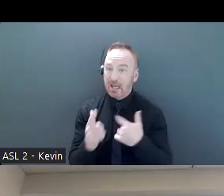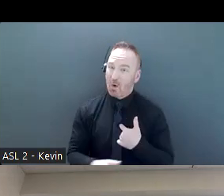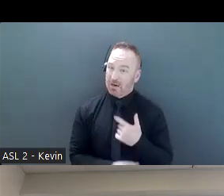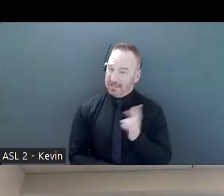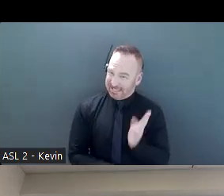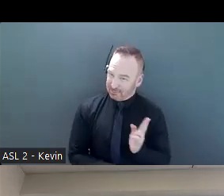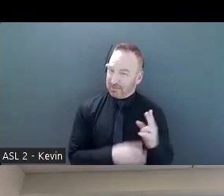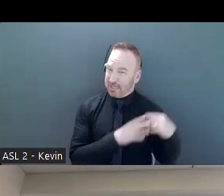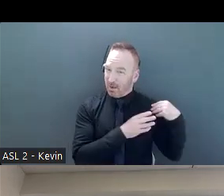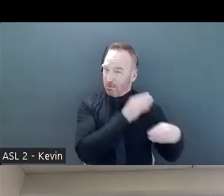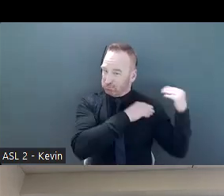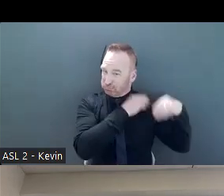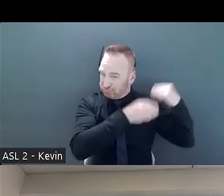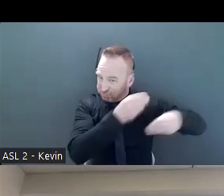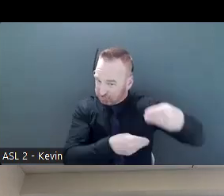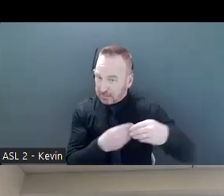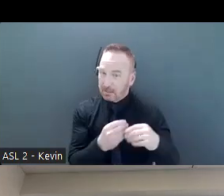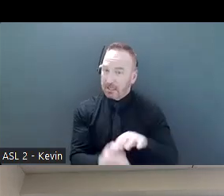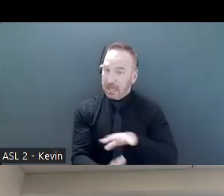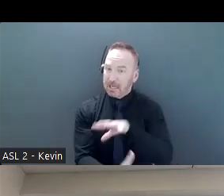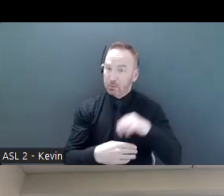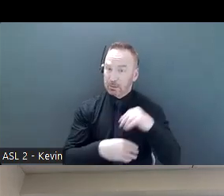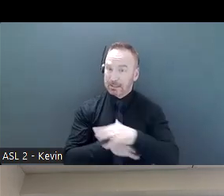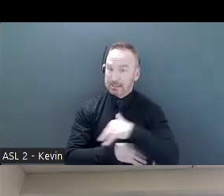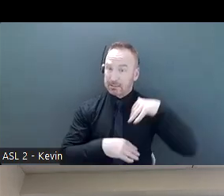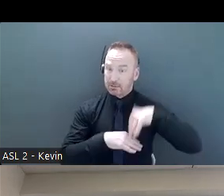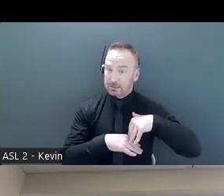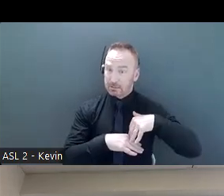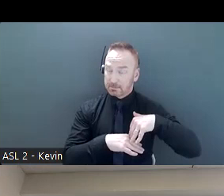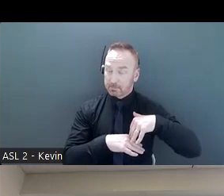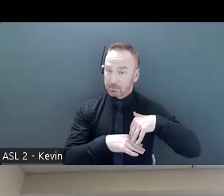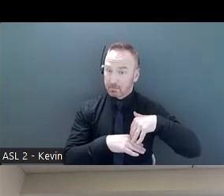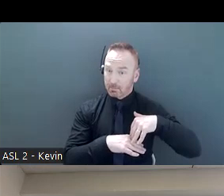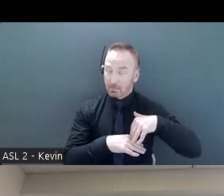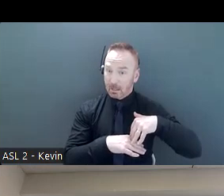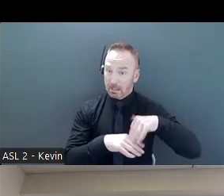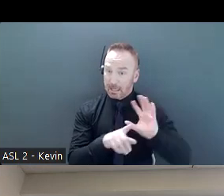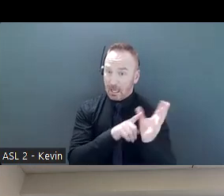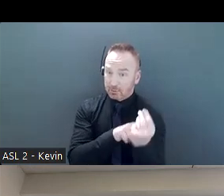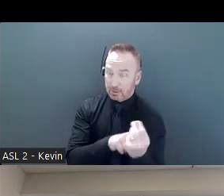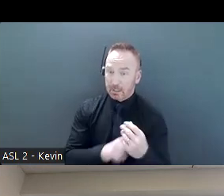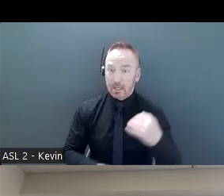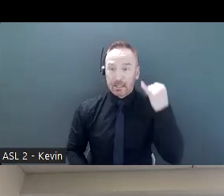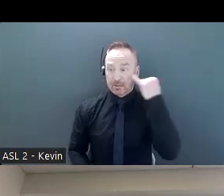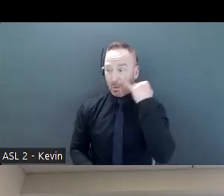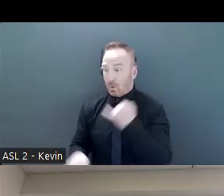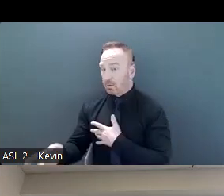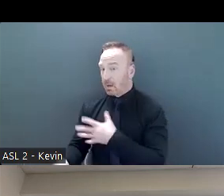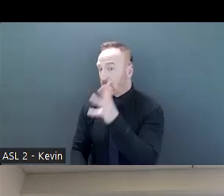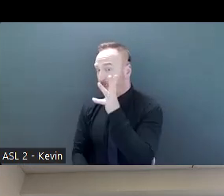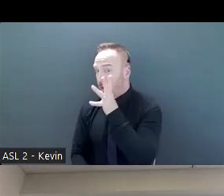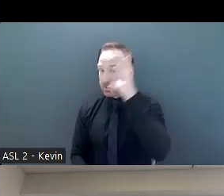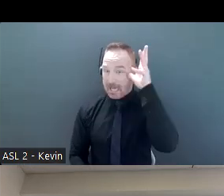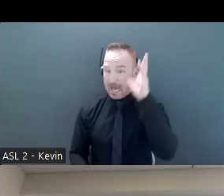heritage. This is a great one when the two parents are of a different heritage and one of them has passed away, because the grandparent may